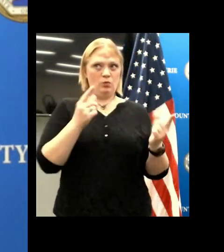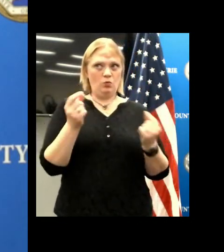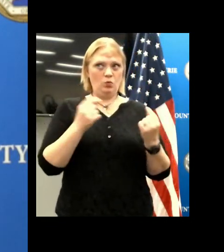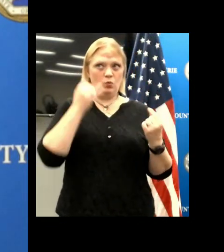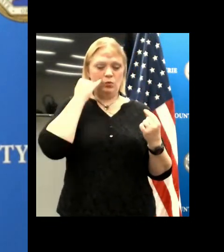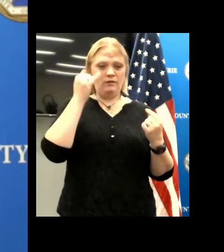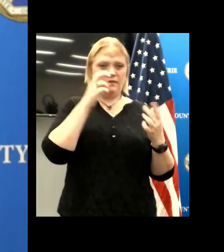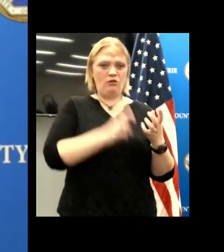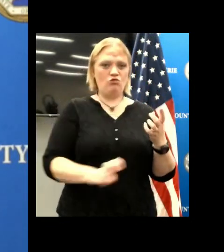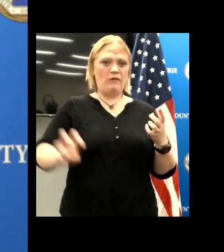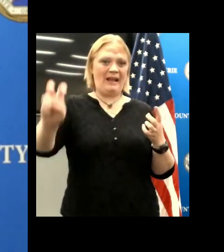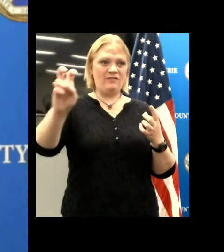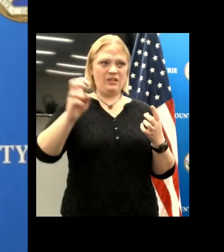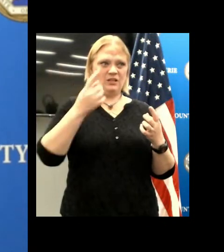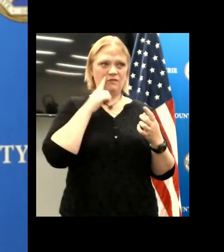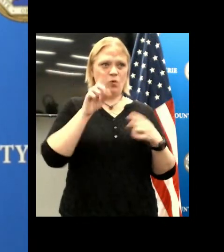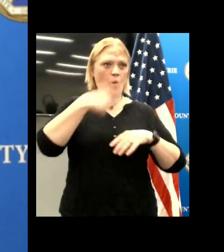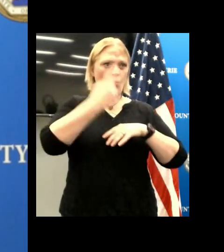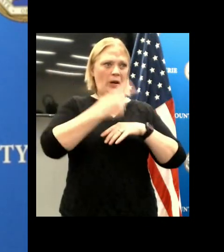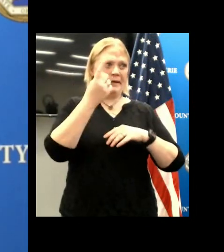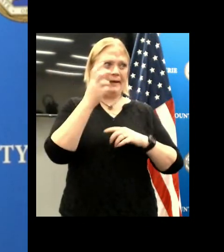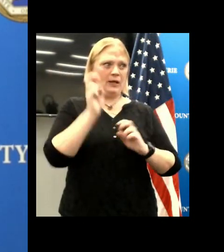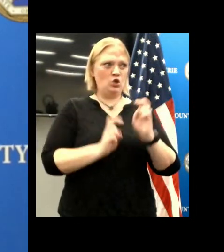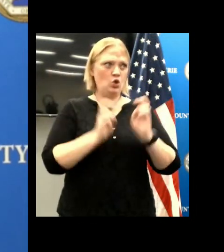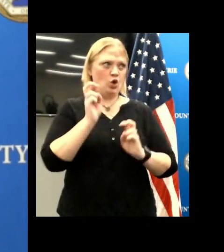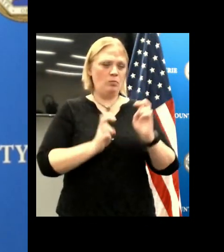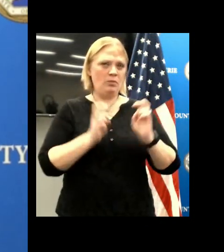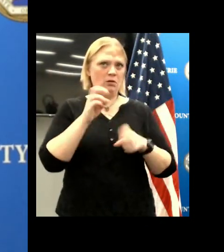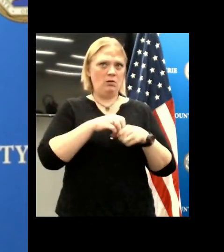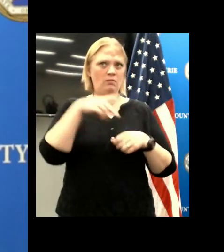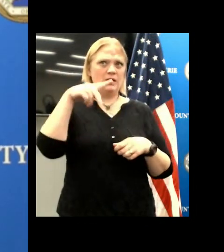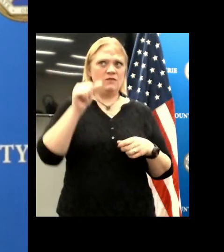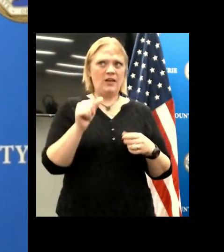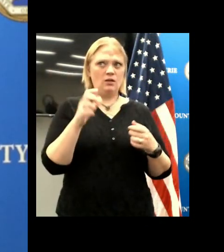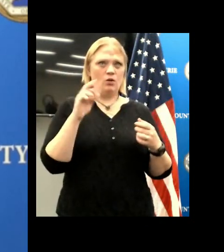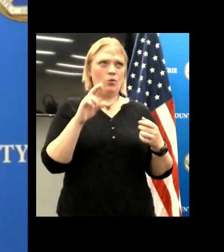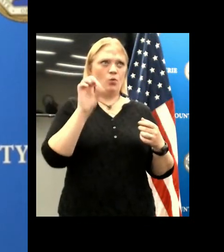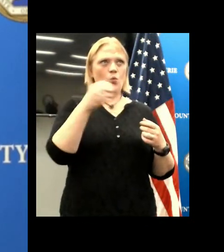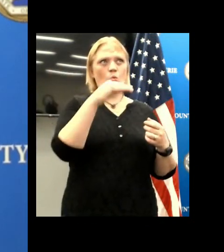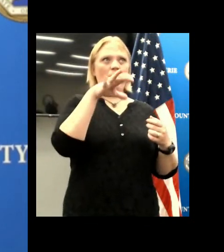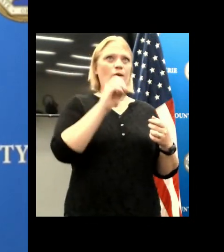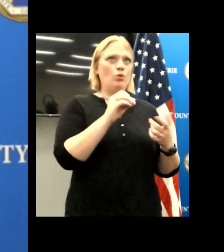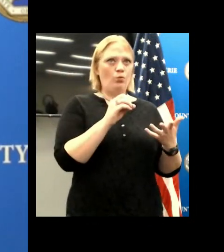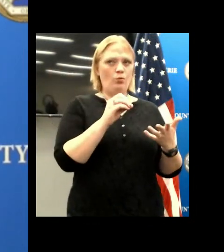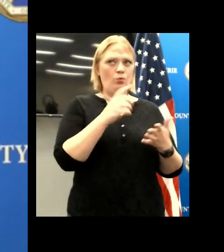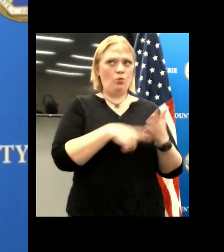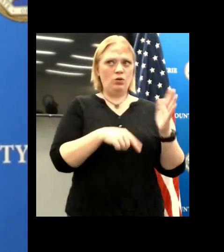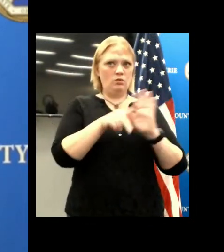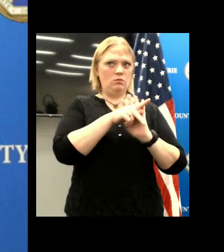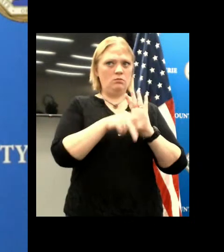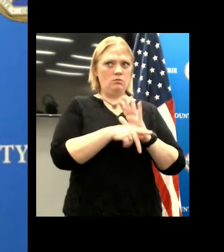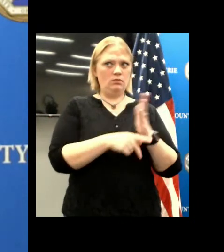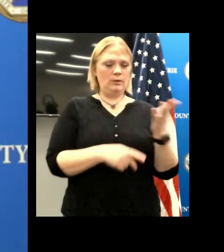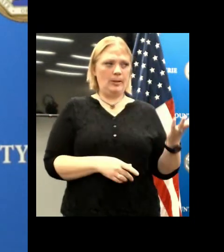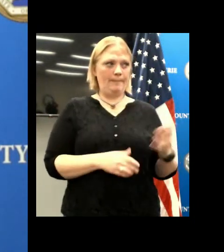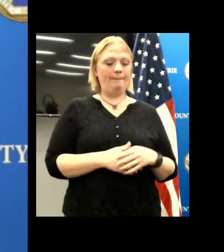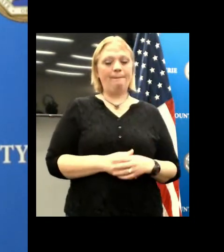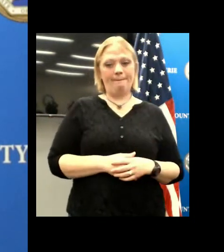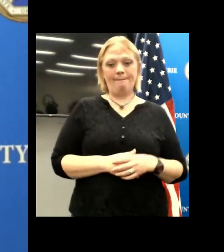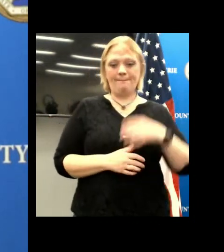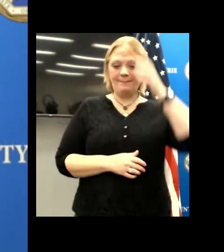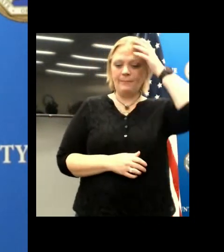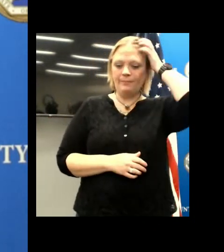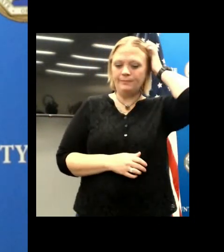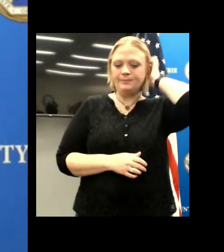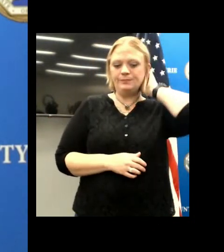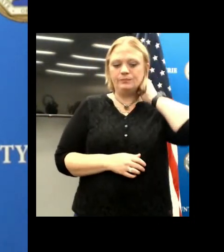traveling out of state for, say, a one-day tournament in Pennsylvania or Ohio? What's the protocol for these people? Sure. So the